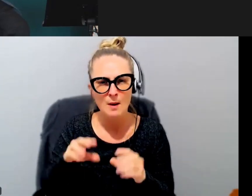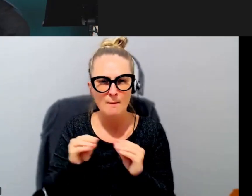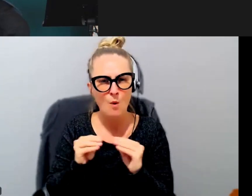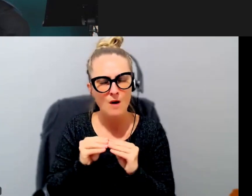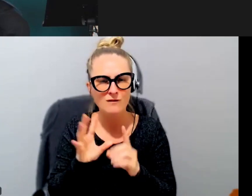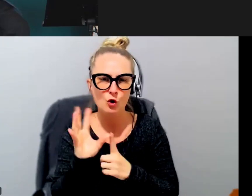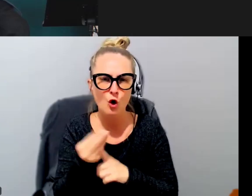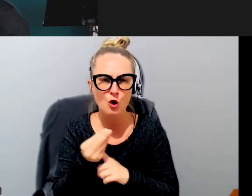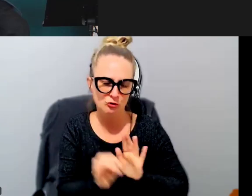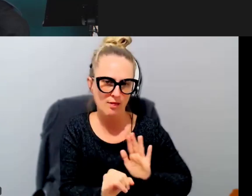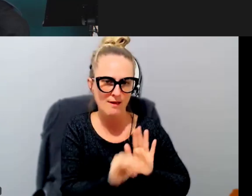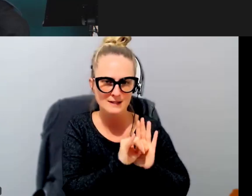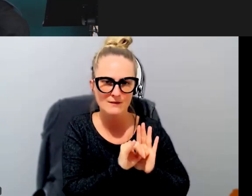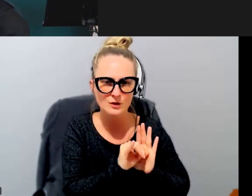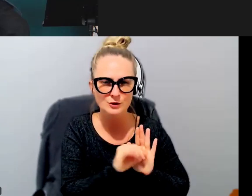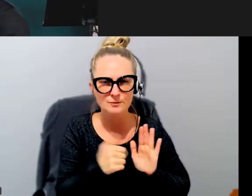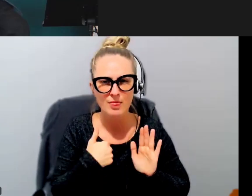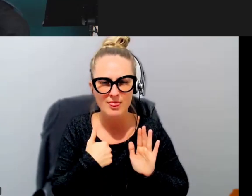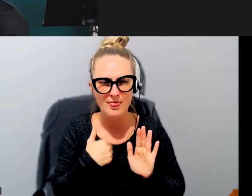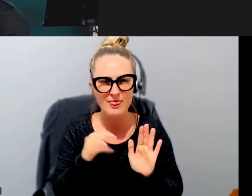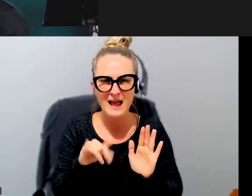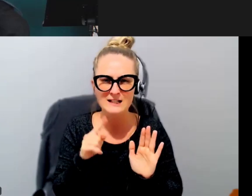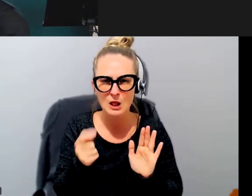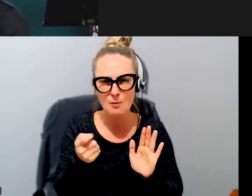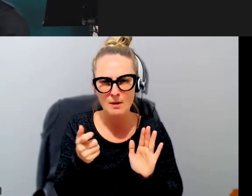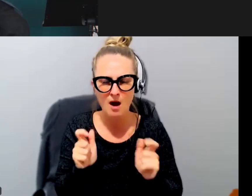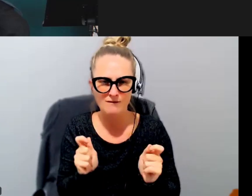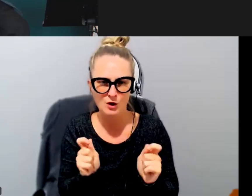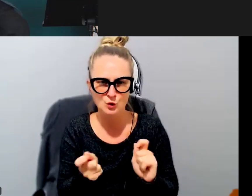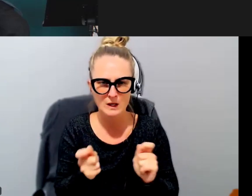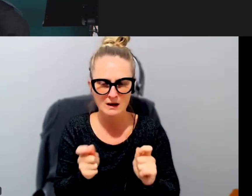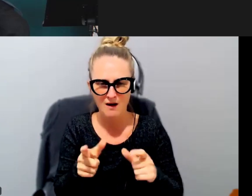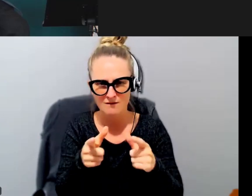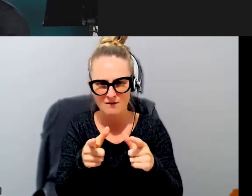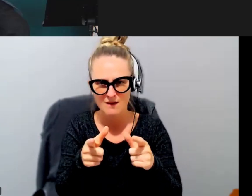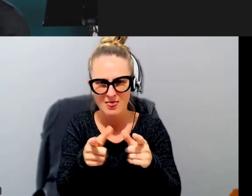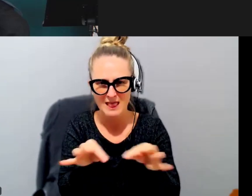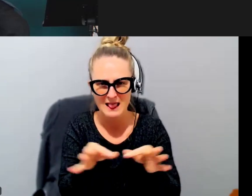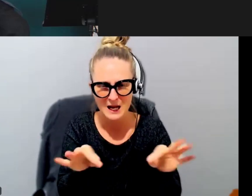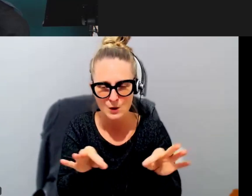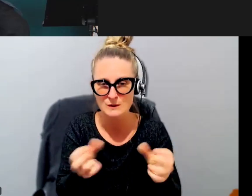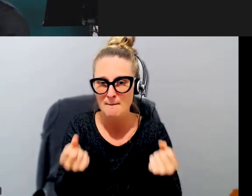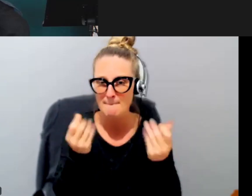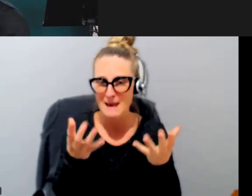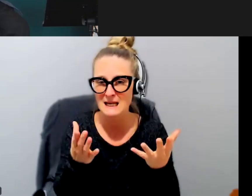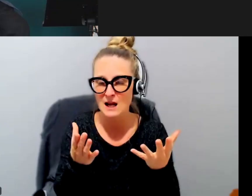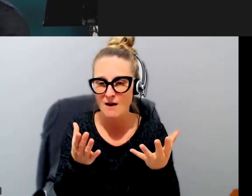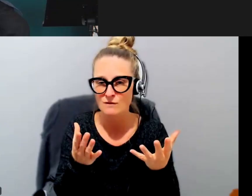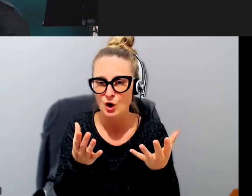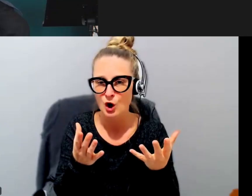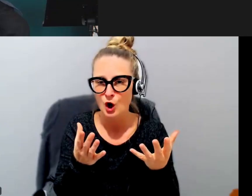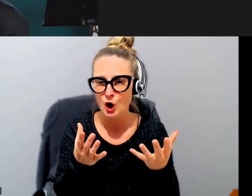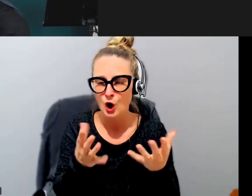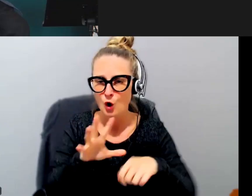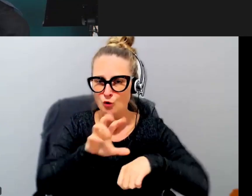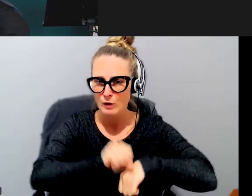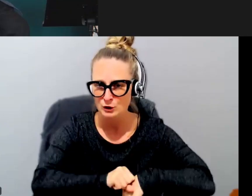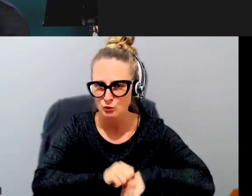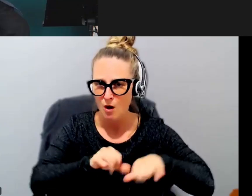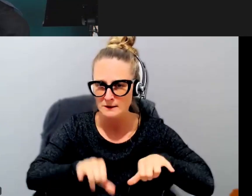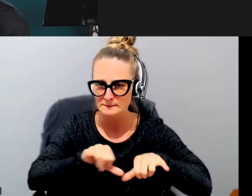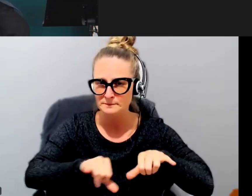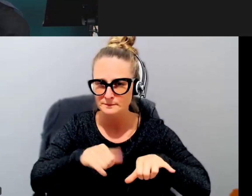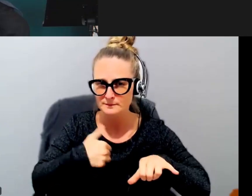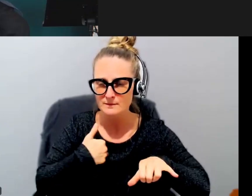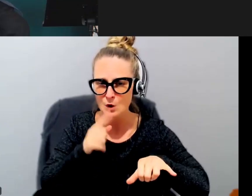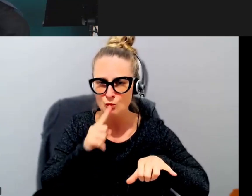So that's kind of the tweak of the language, but the rituals, many of the rituals have remained as a way to tie us